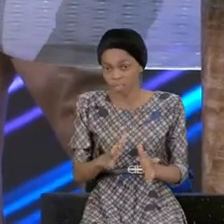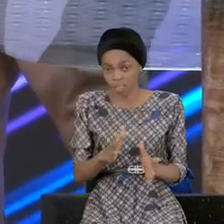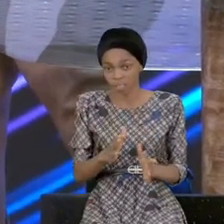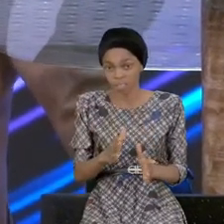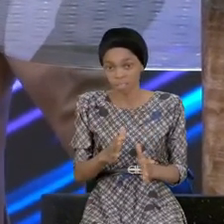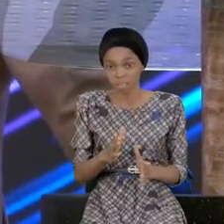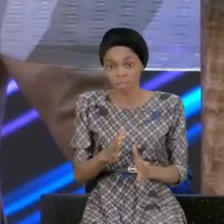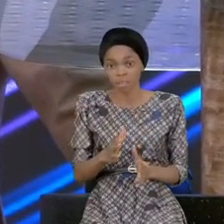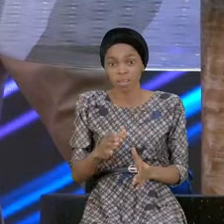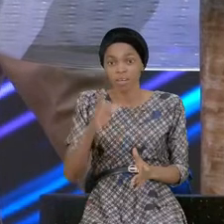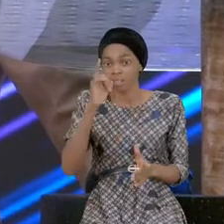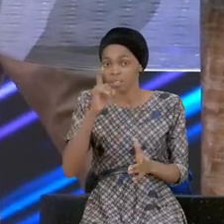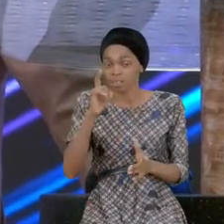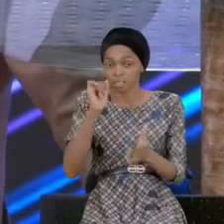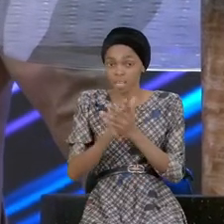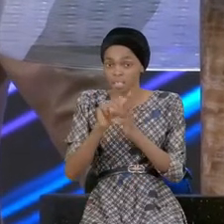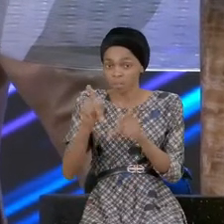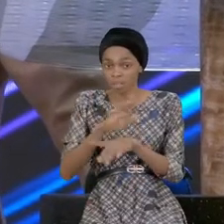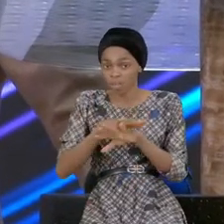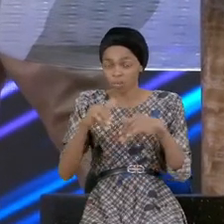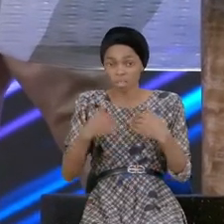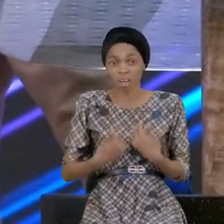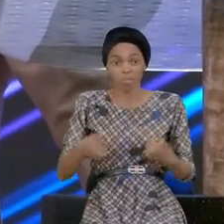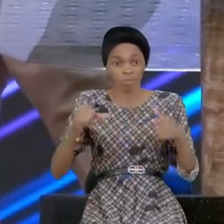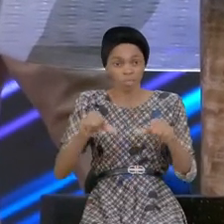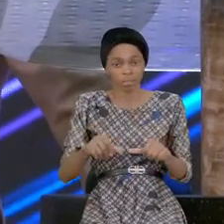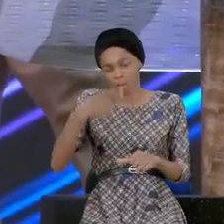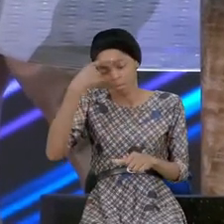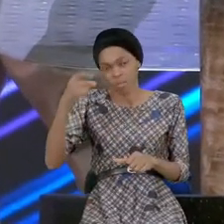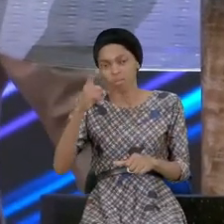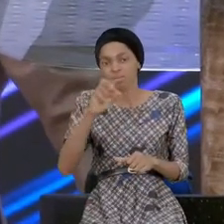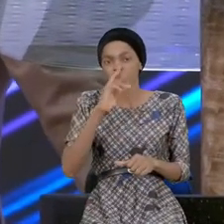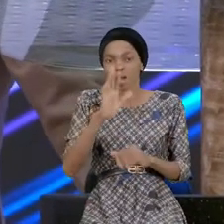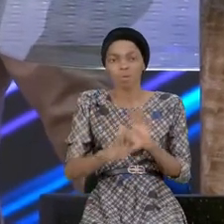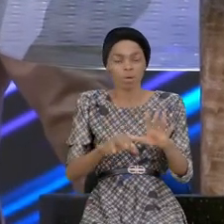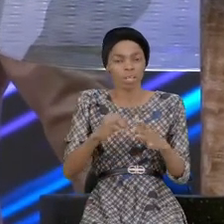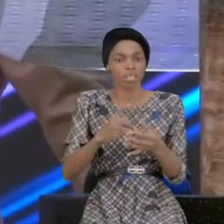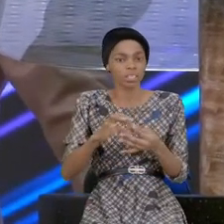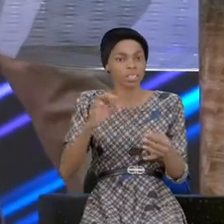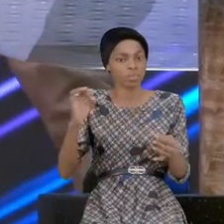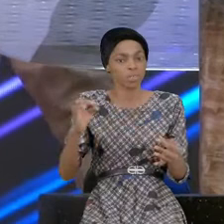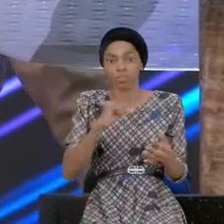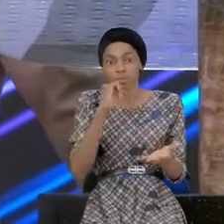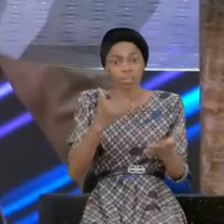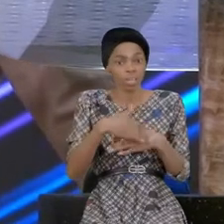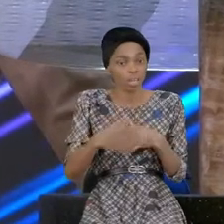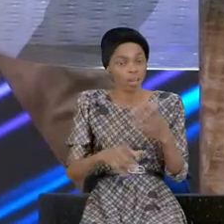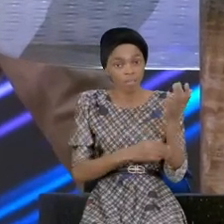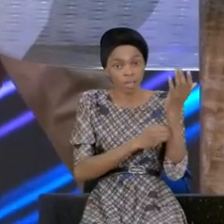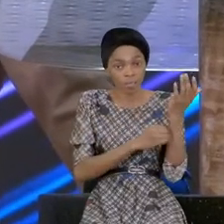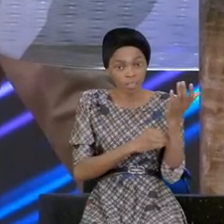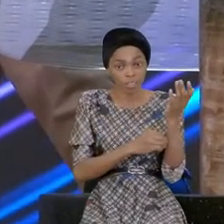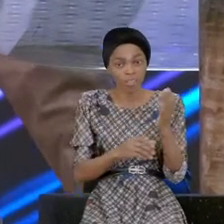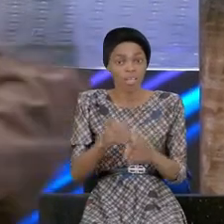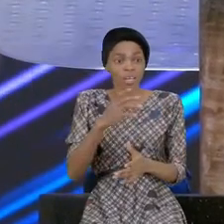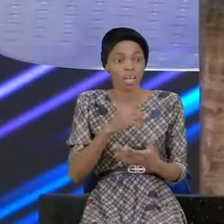has no condemnation, because you are walking in the Spirit but not after the flesh. Ye, who in